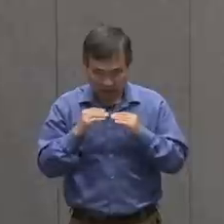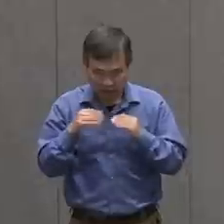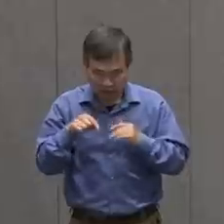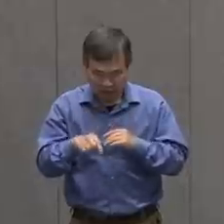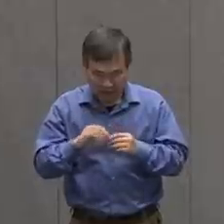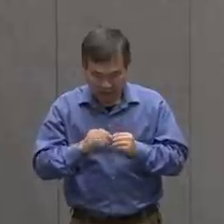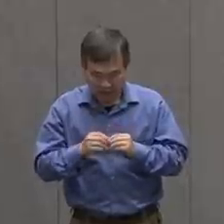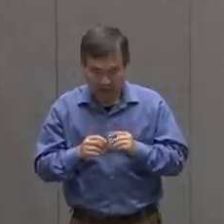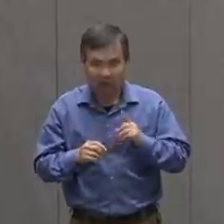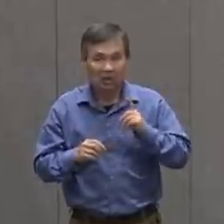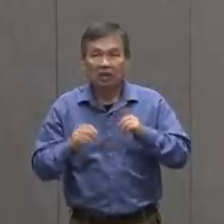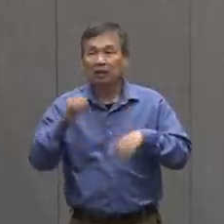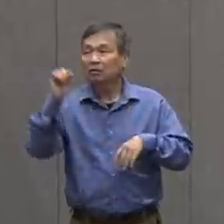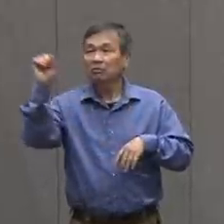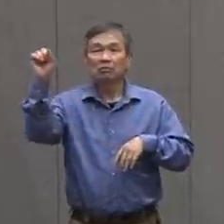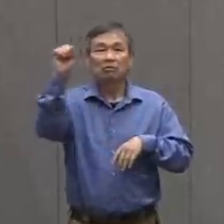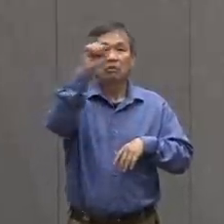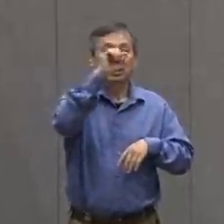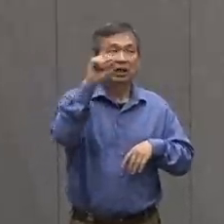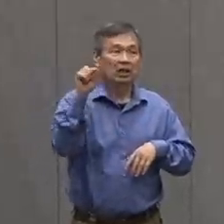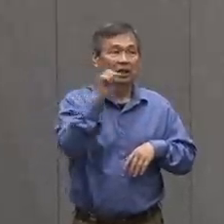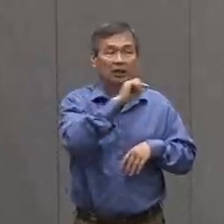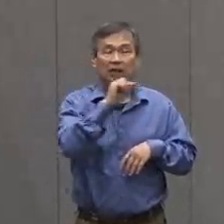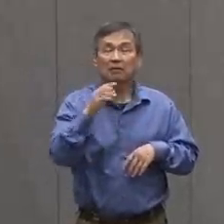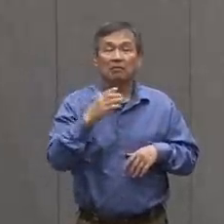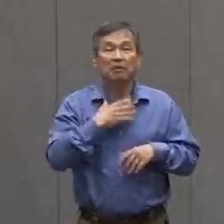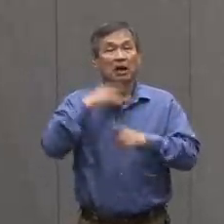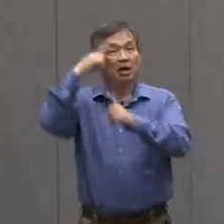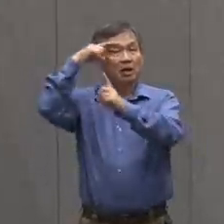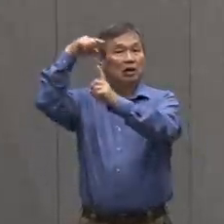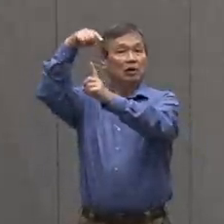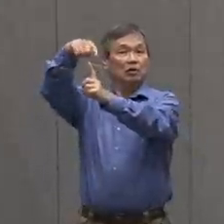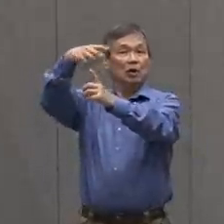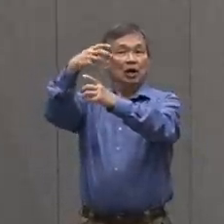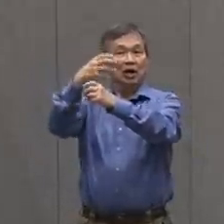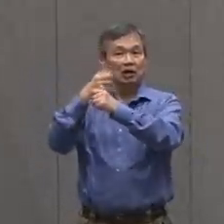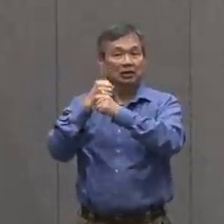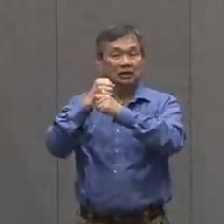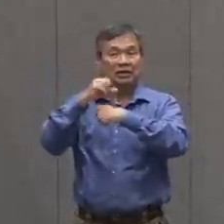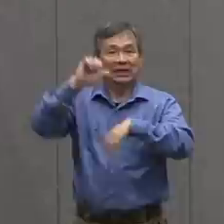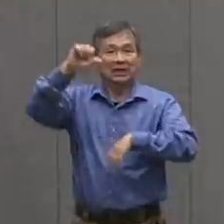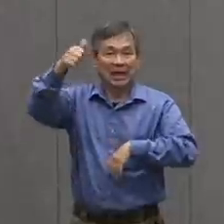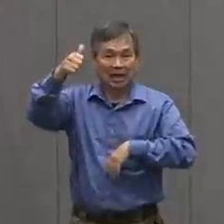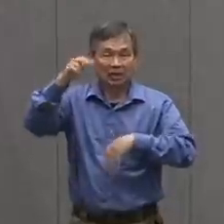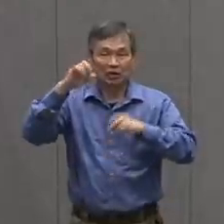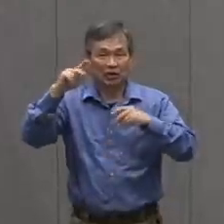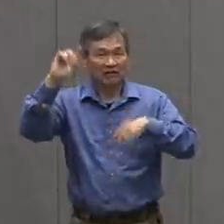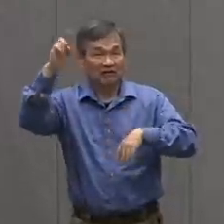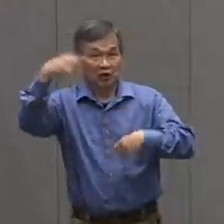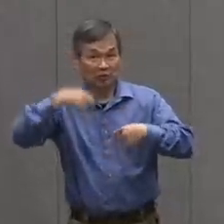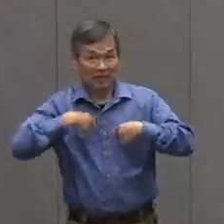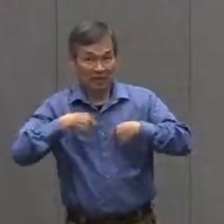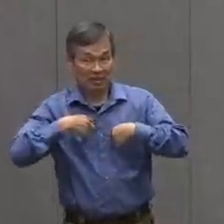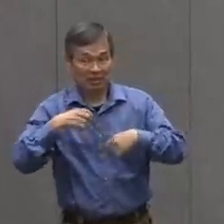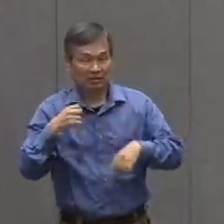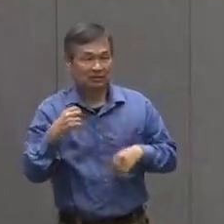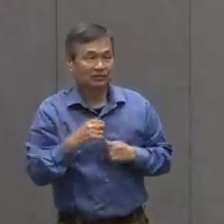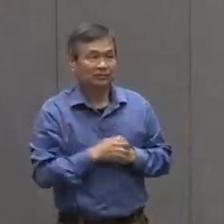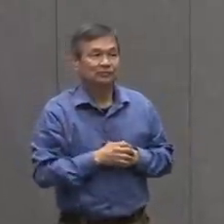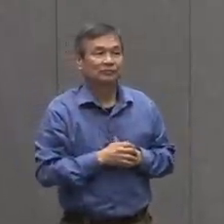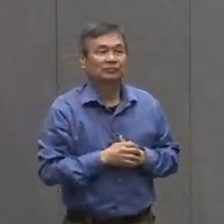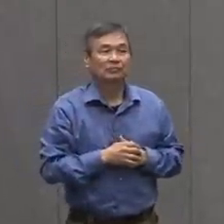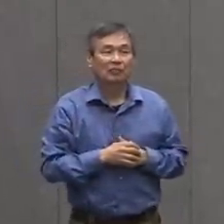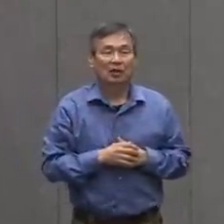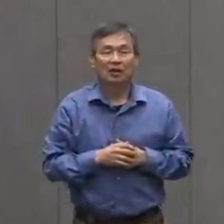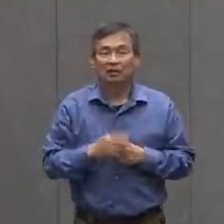frame. My goal is to get to 10. Okay, friends, so I'm gonna roll the dice first for me and then for you.